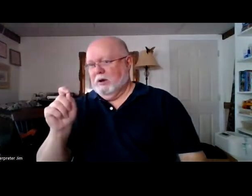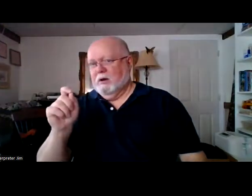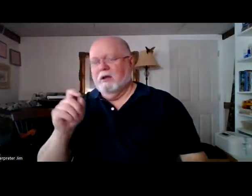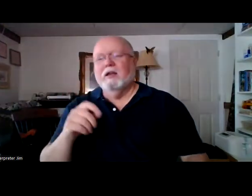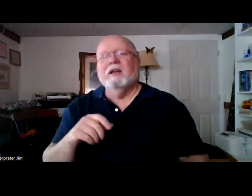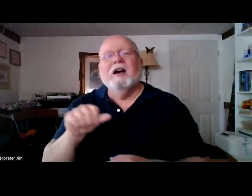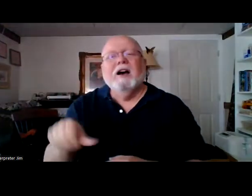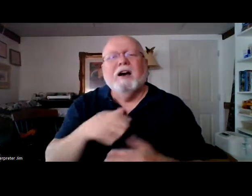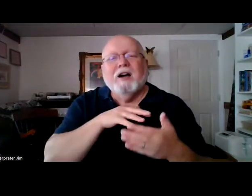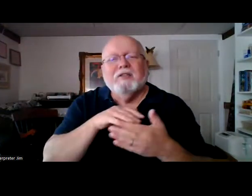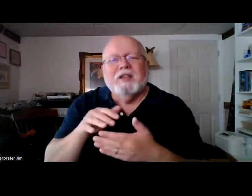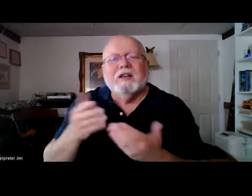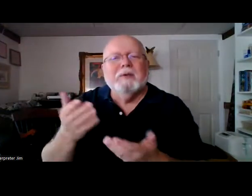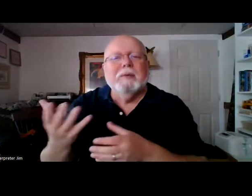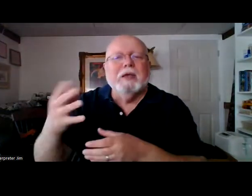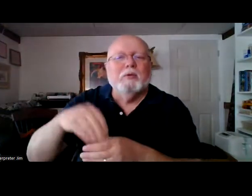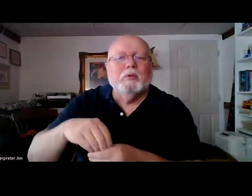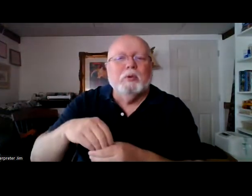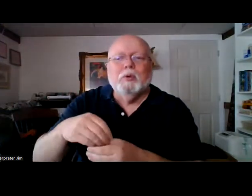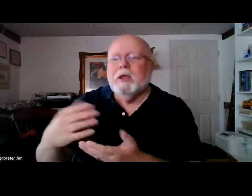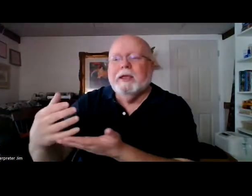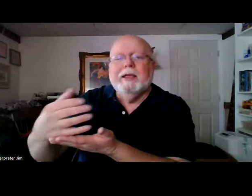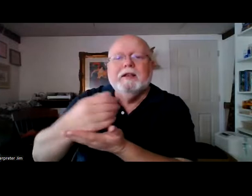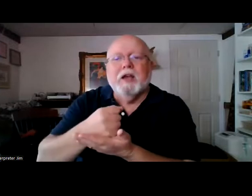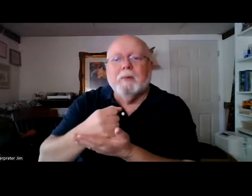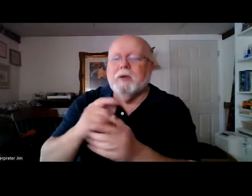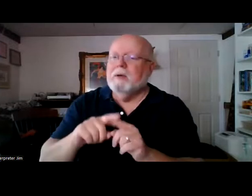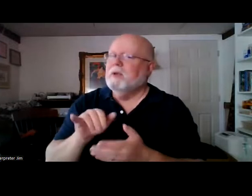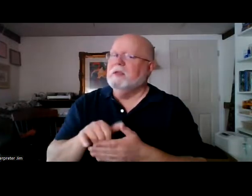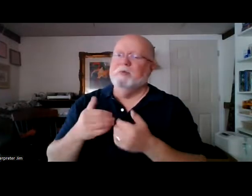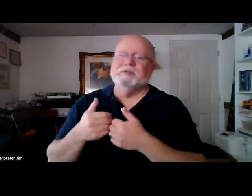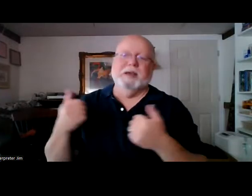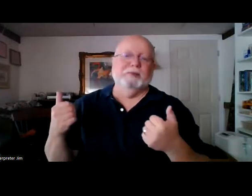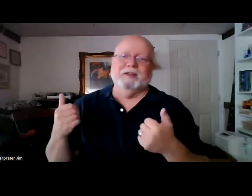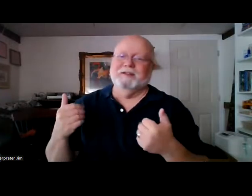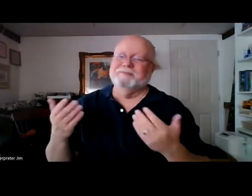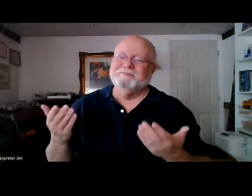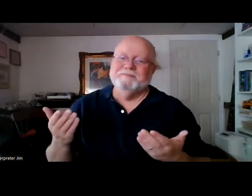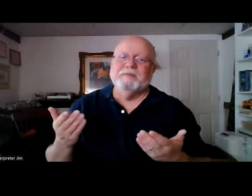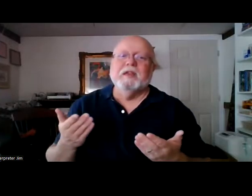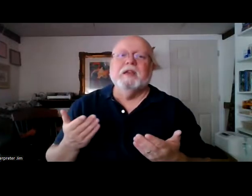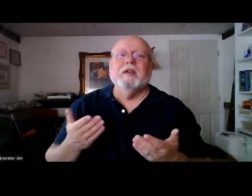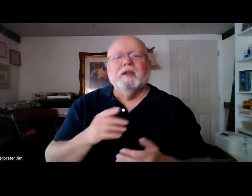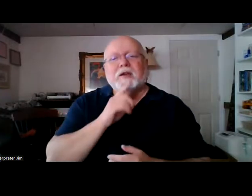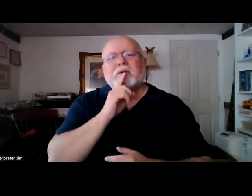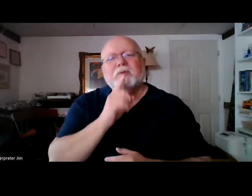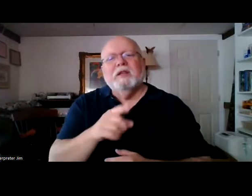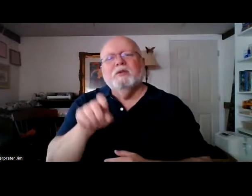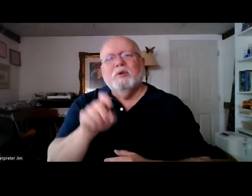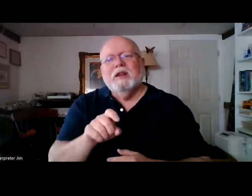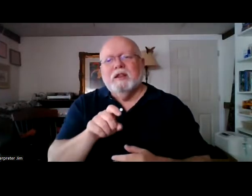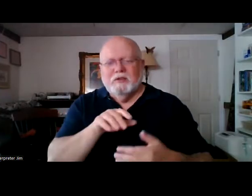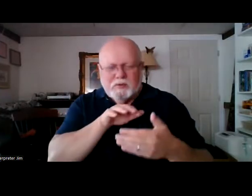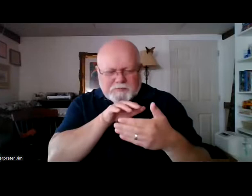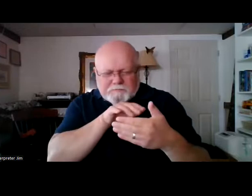income, but income was separate. As we talked about a few minutes ago, I think what we really need to look at more